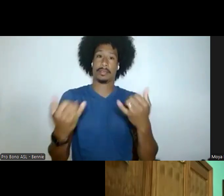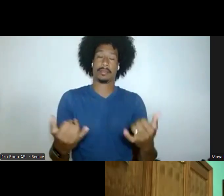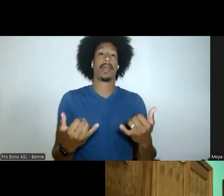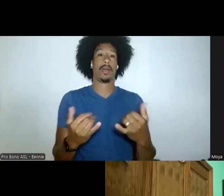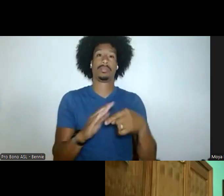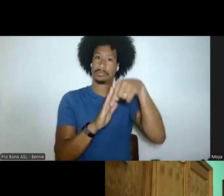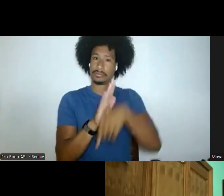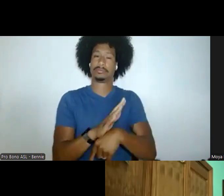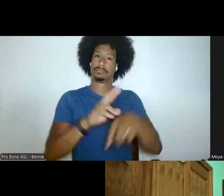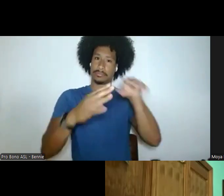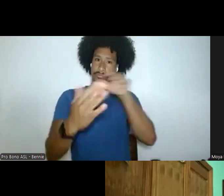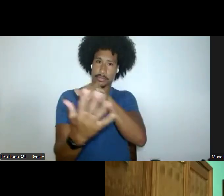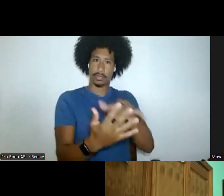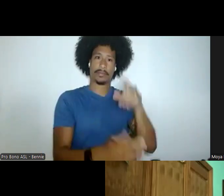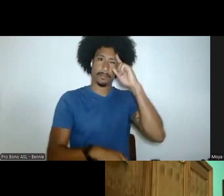technology.